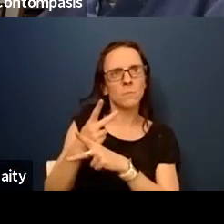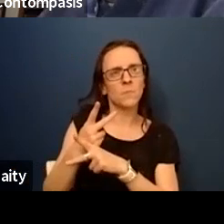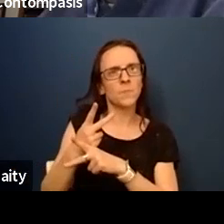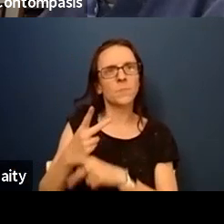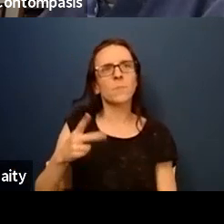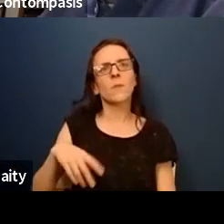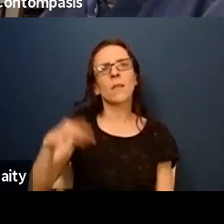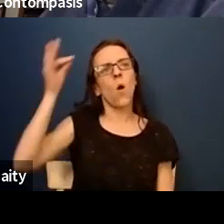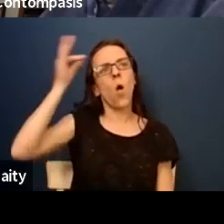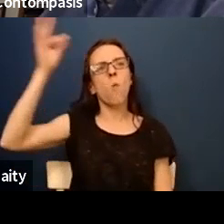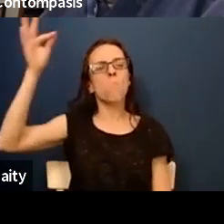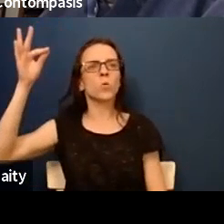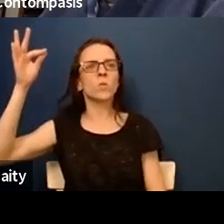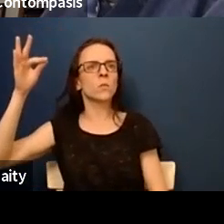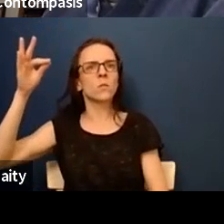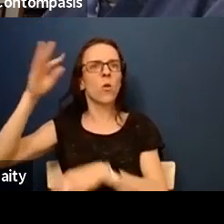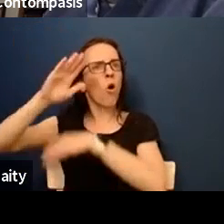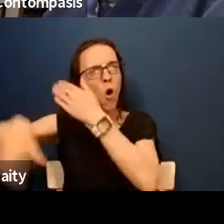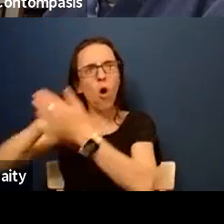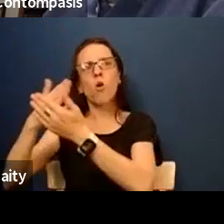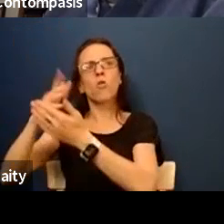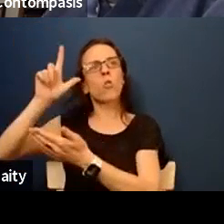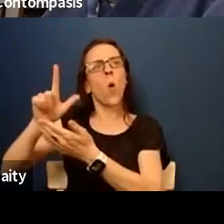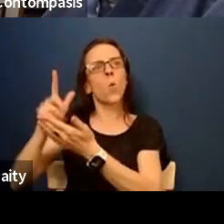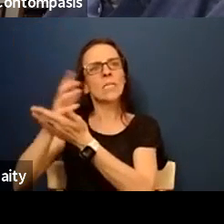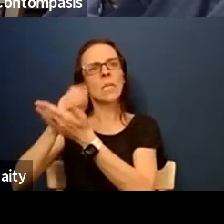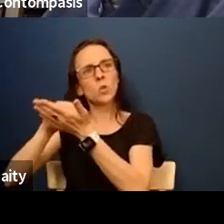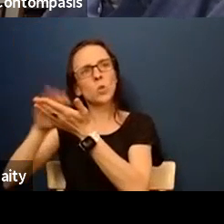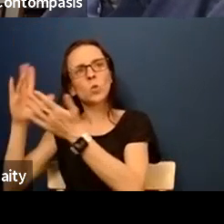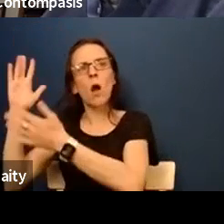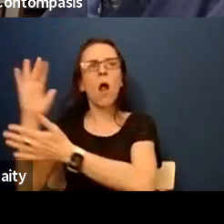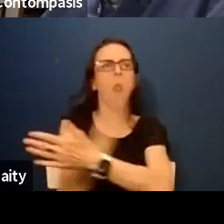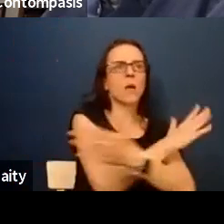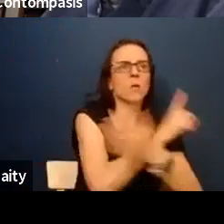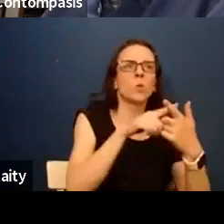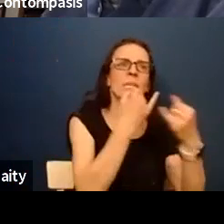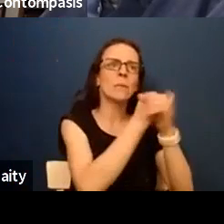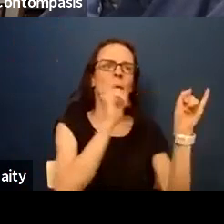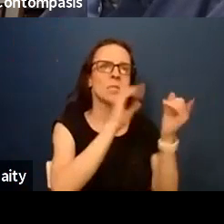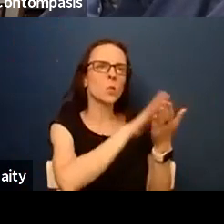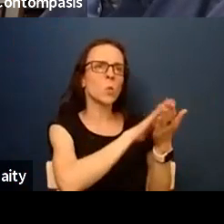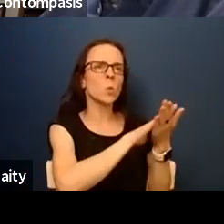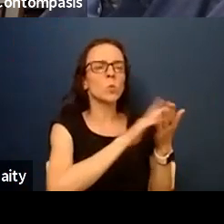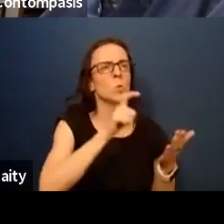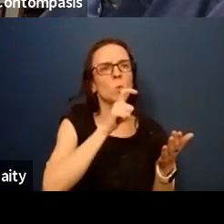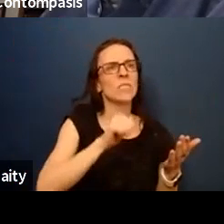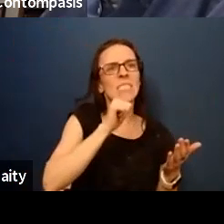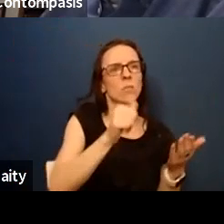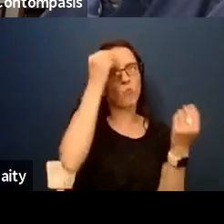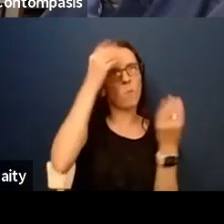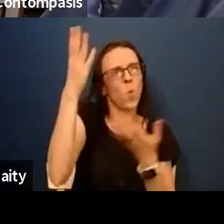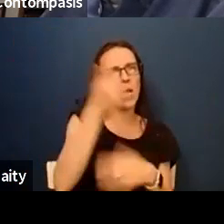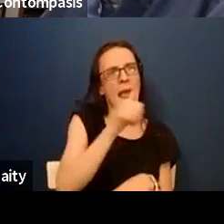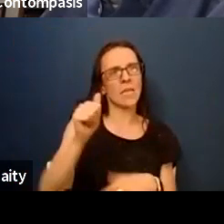almost exclusively low-income students to independent schools that did not report any, all